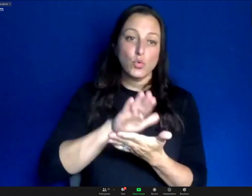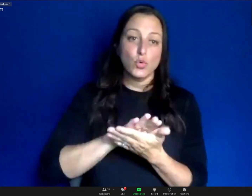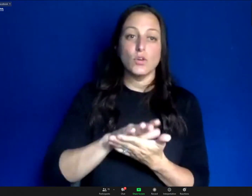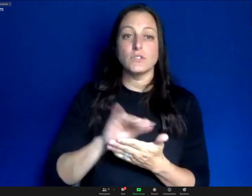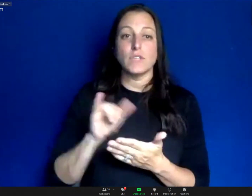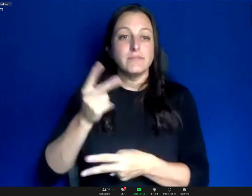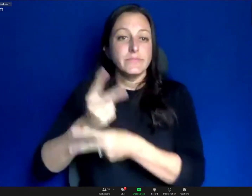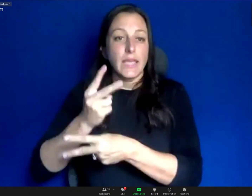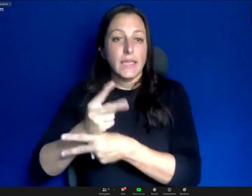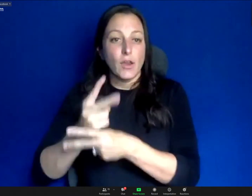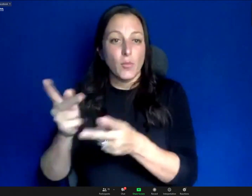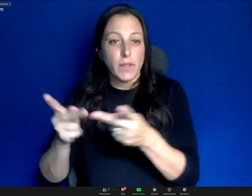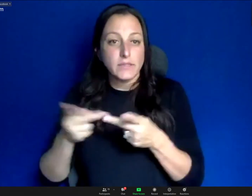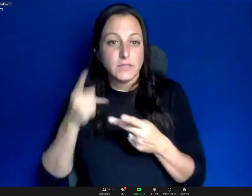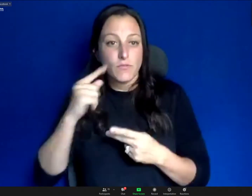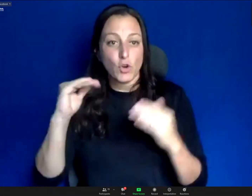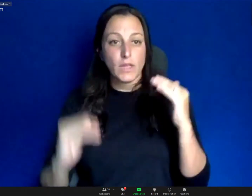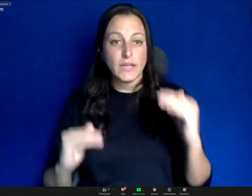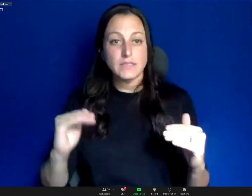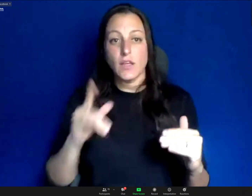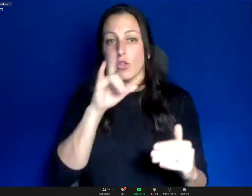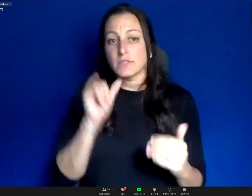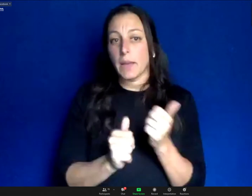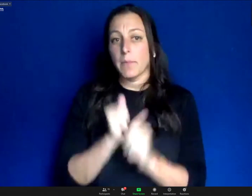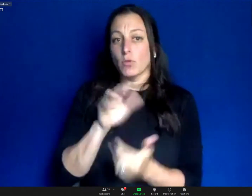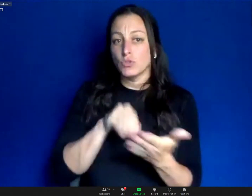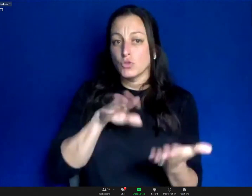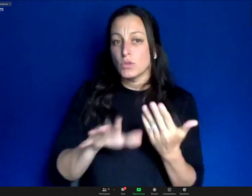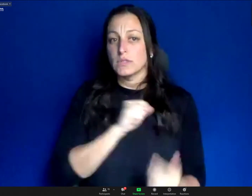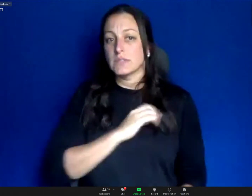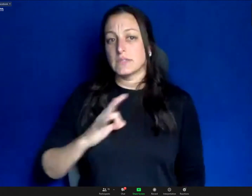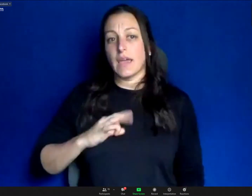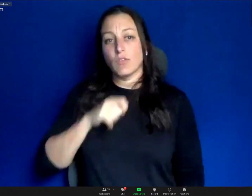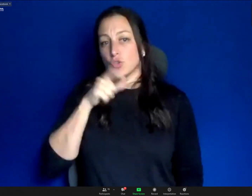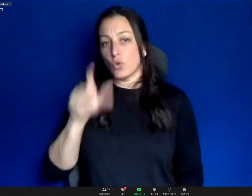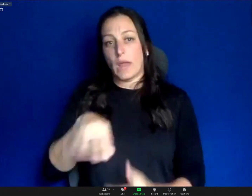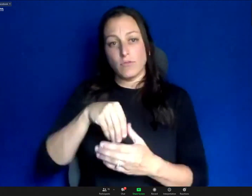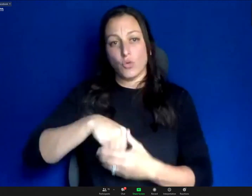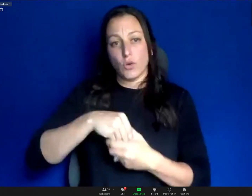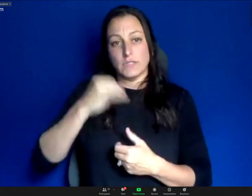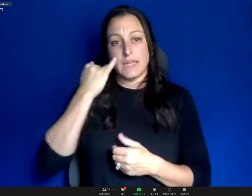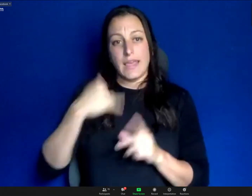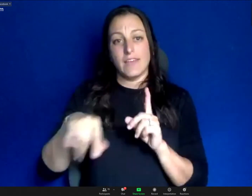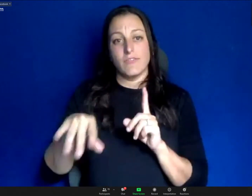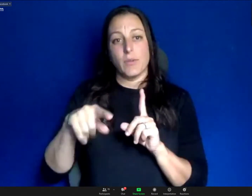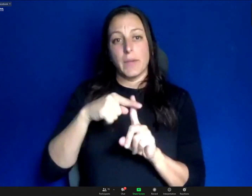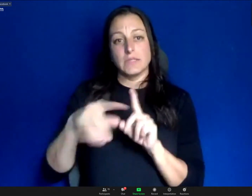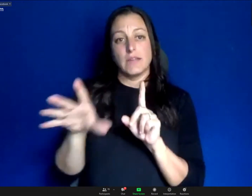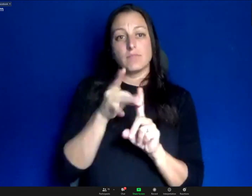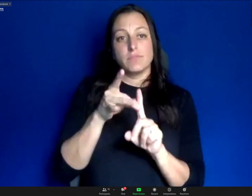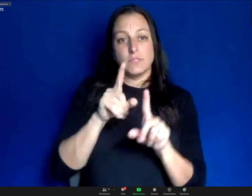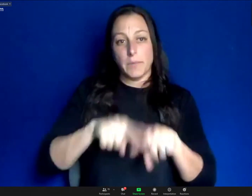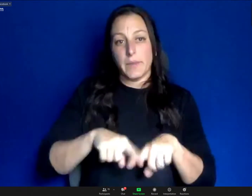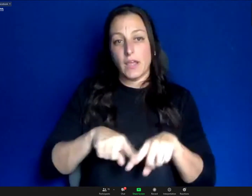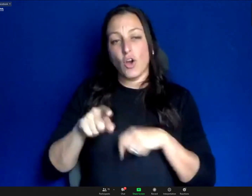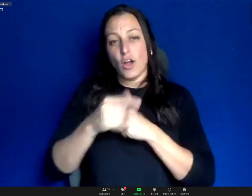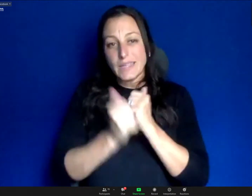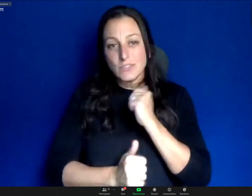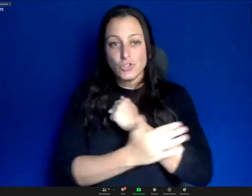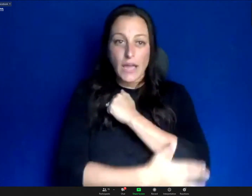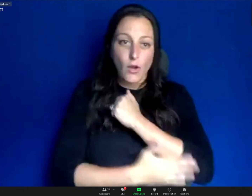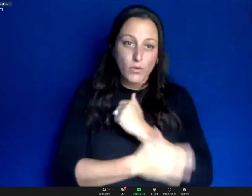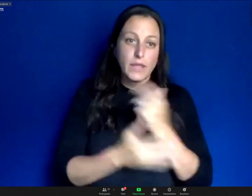like most students and staff would not have to quarantine after a positive case, depending on vaccination rates in the county and in the school